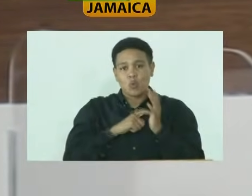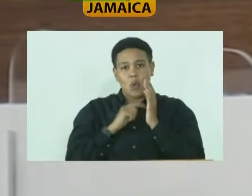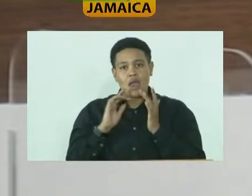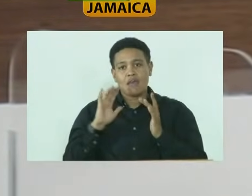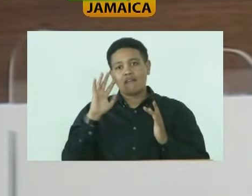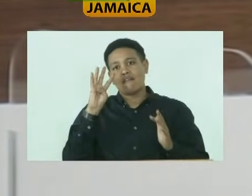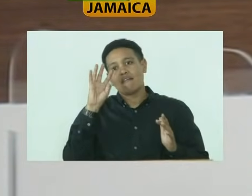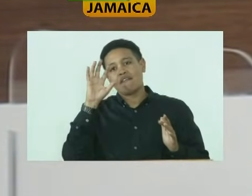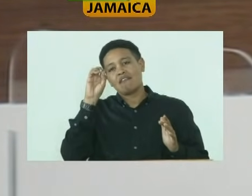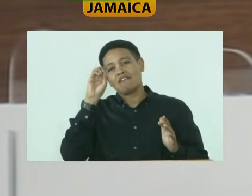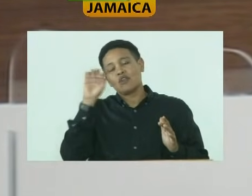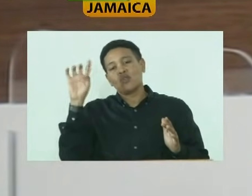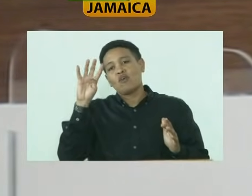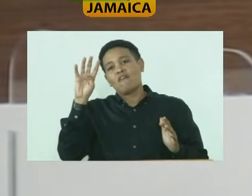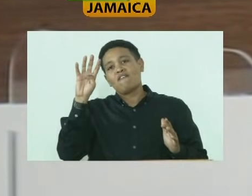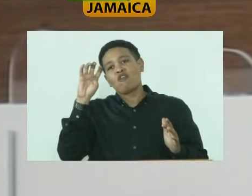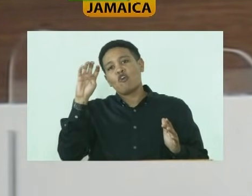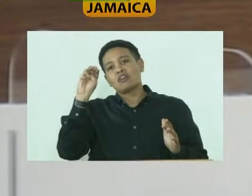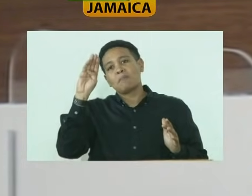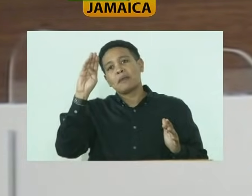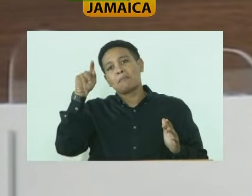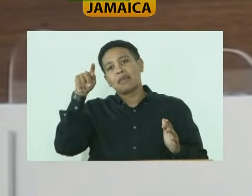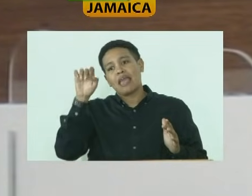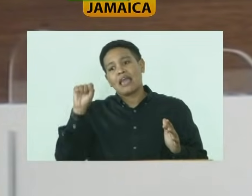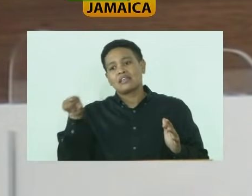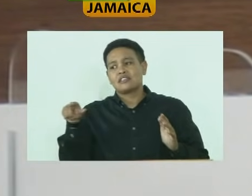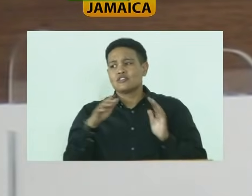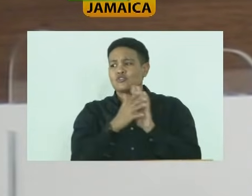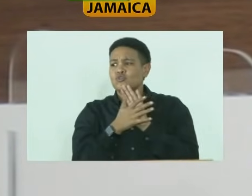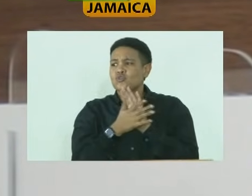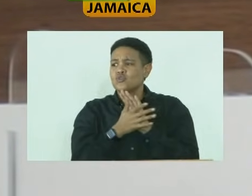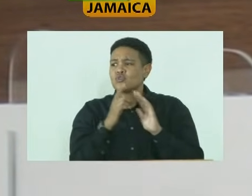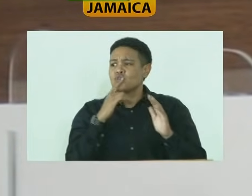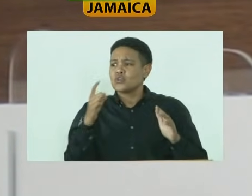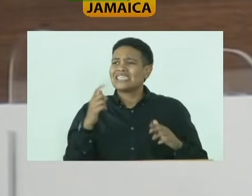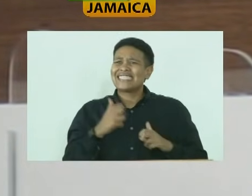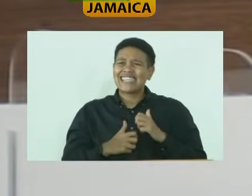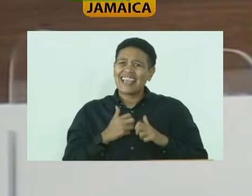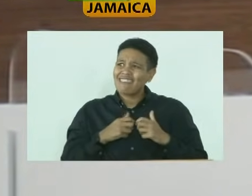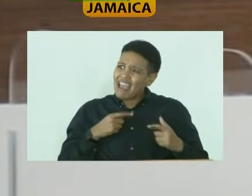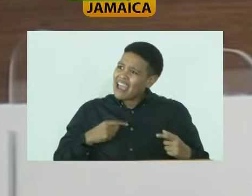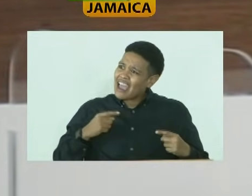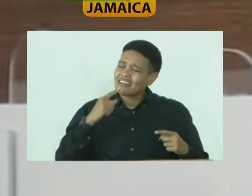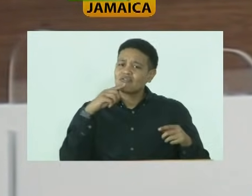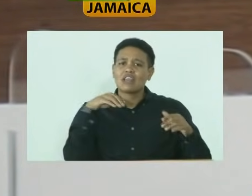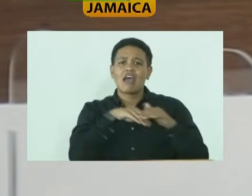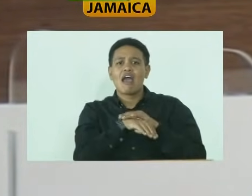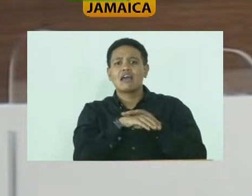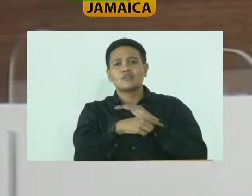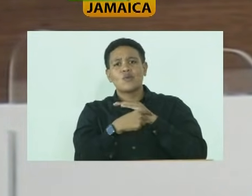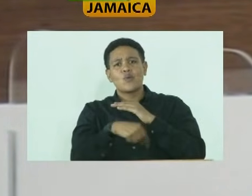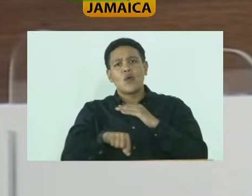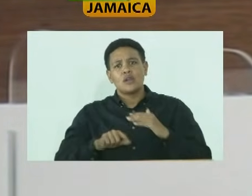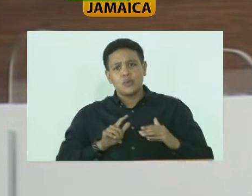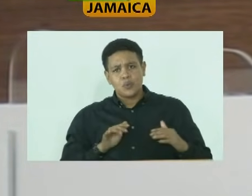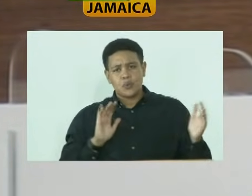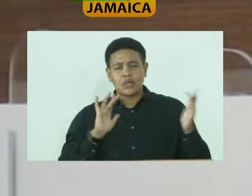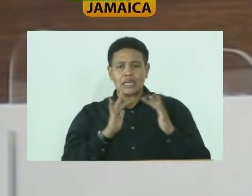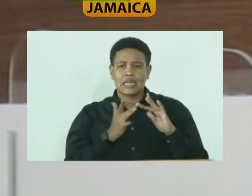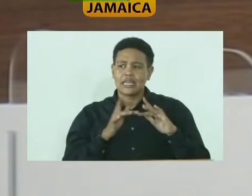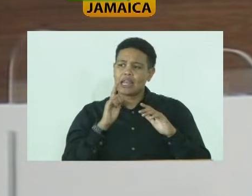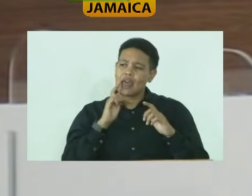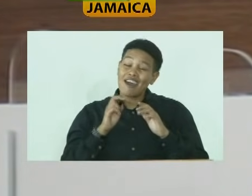megabits. These schools experience some of the greatest difficulties in accessing quality internet service and represents